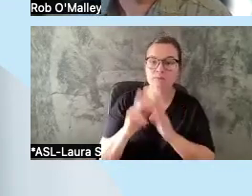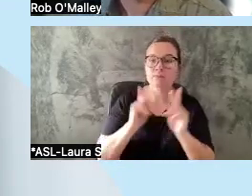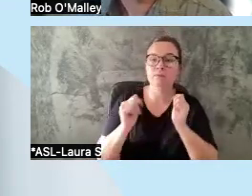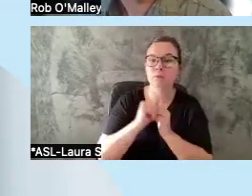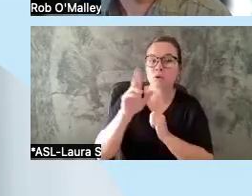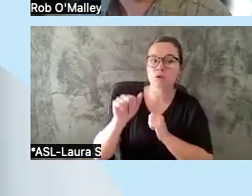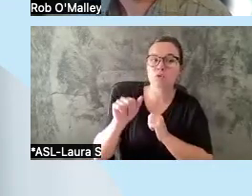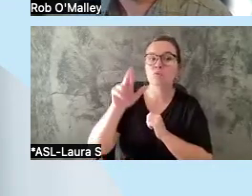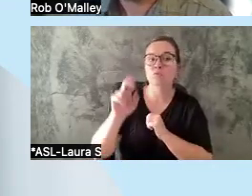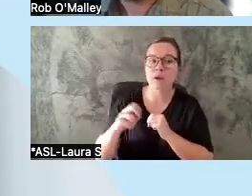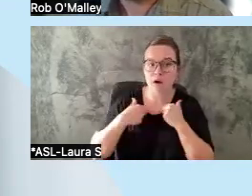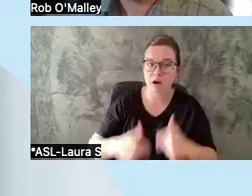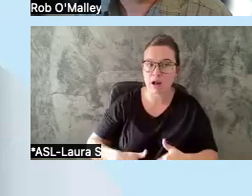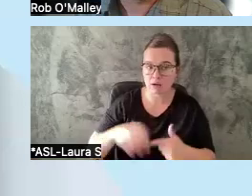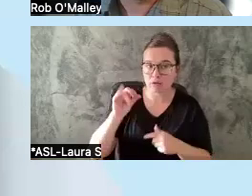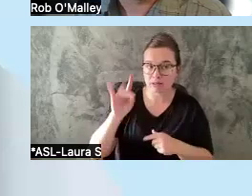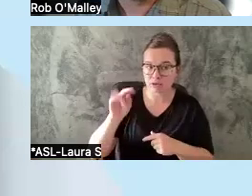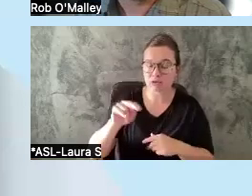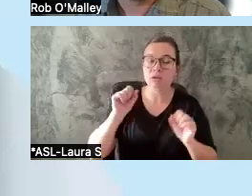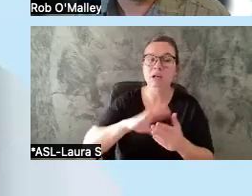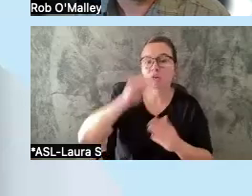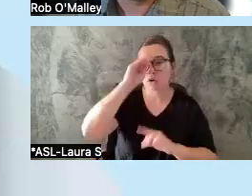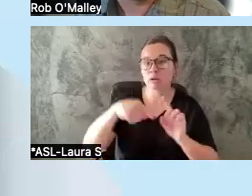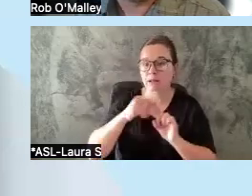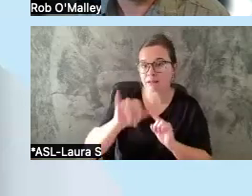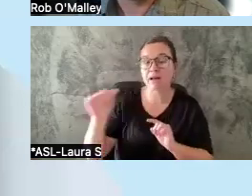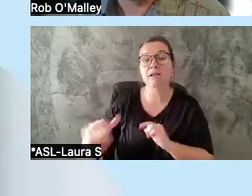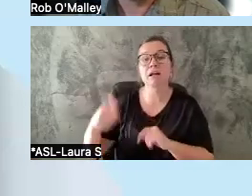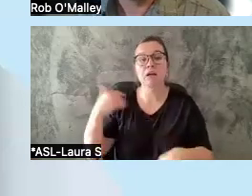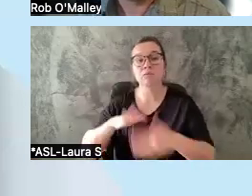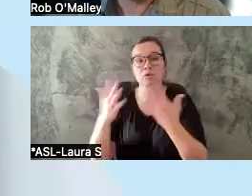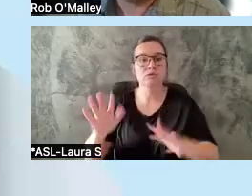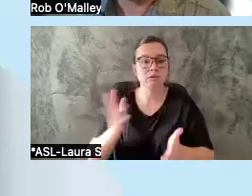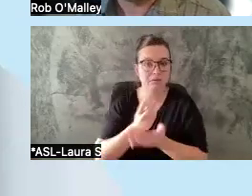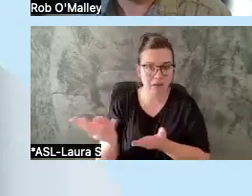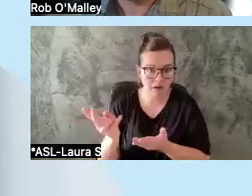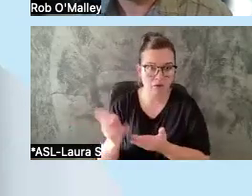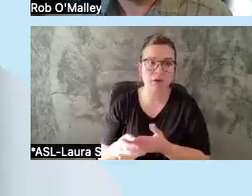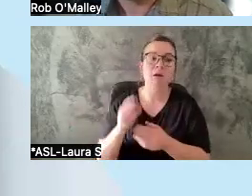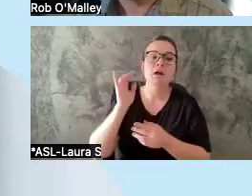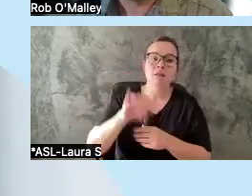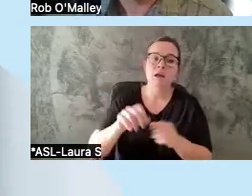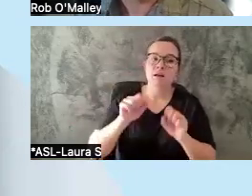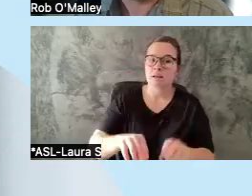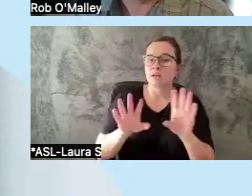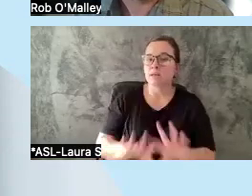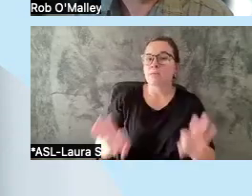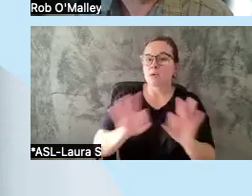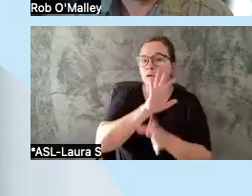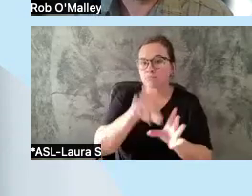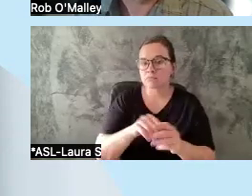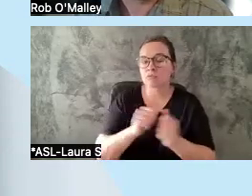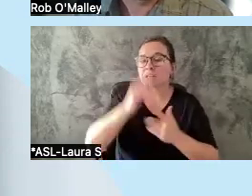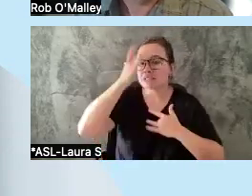rare conditions may learn about those conditions when other approaches have failed, and that can play an important role in disease management